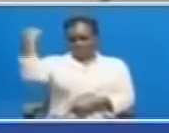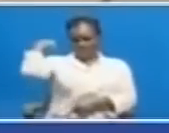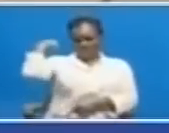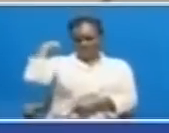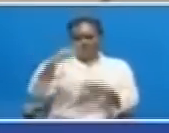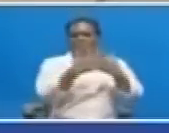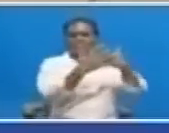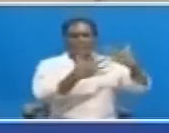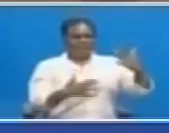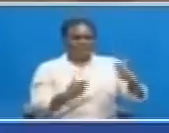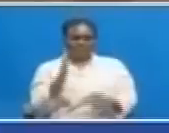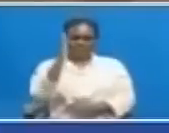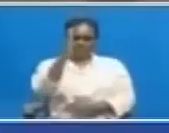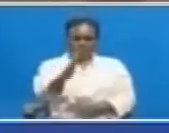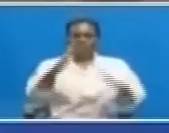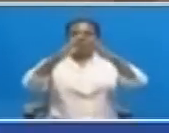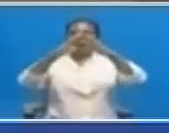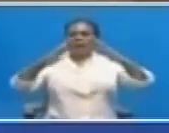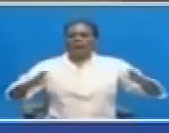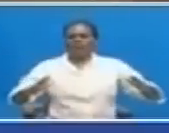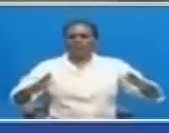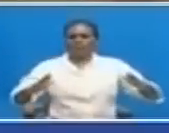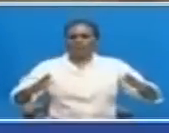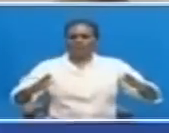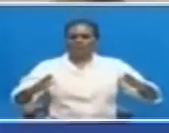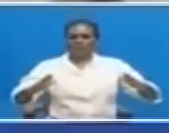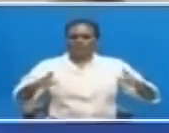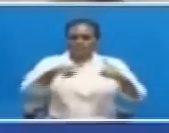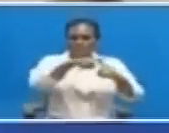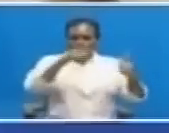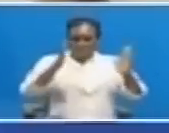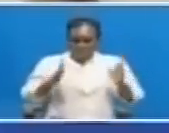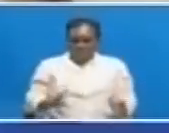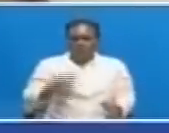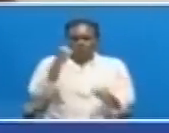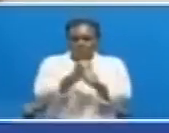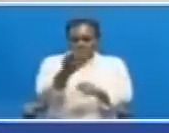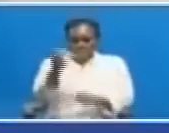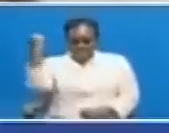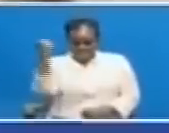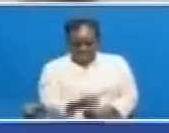of blood leading inside the house to the bathroom where the assassin is said to have committed the act.